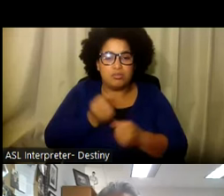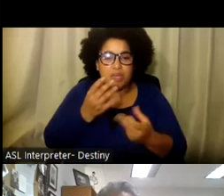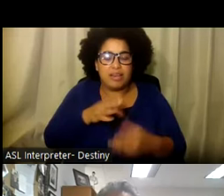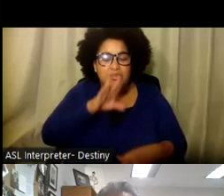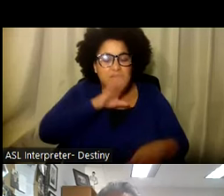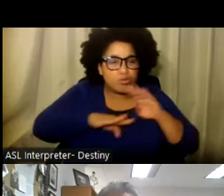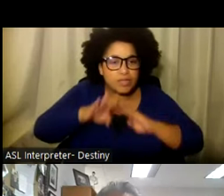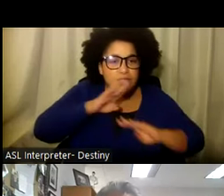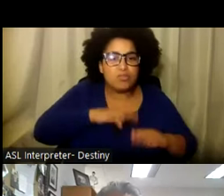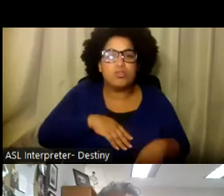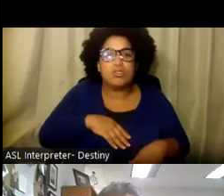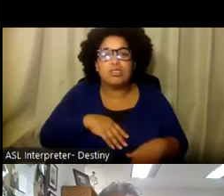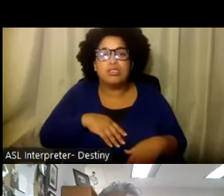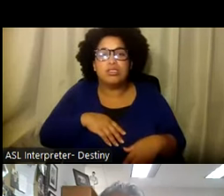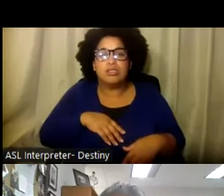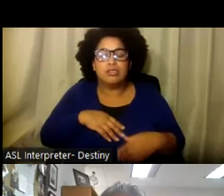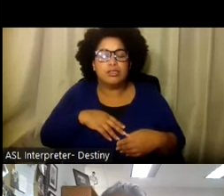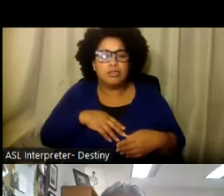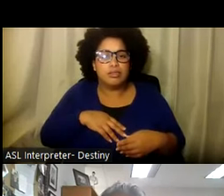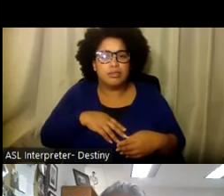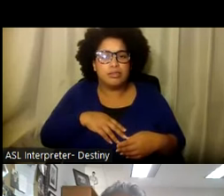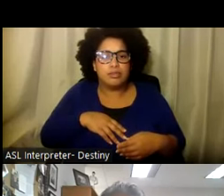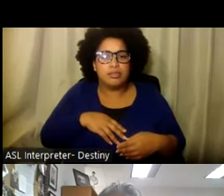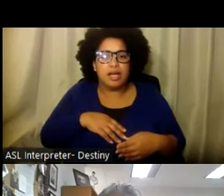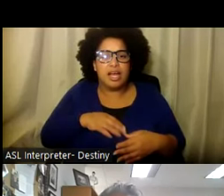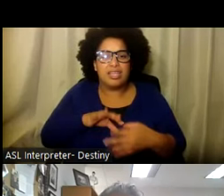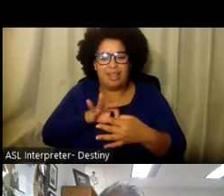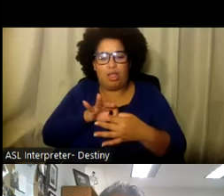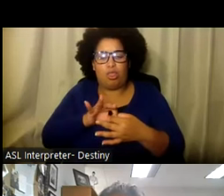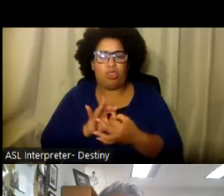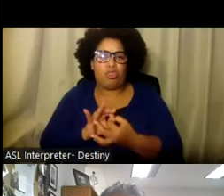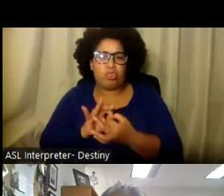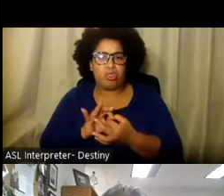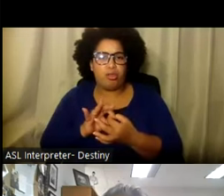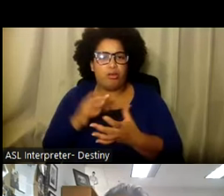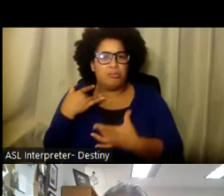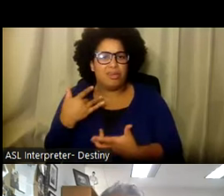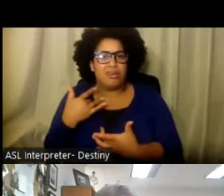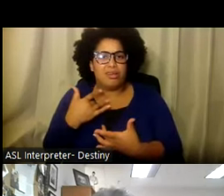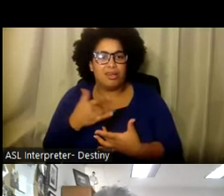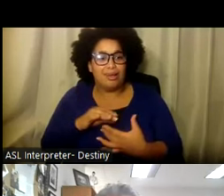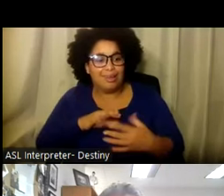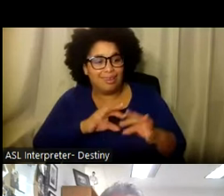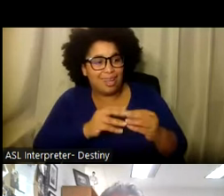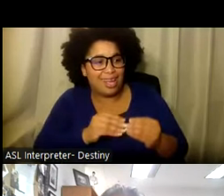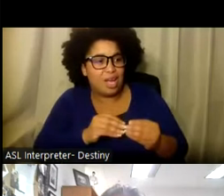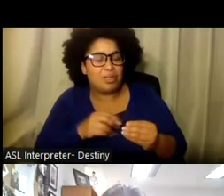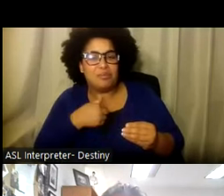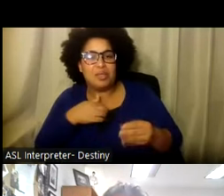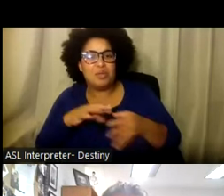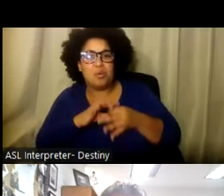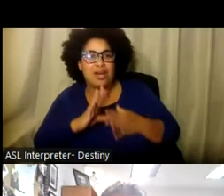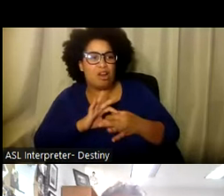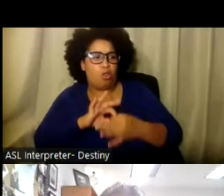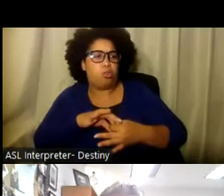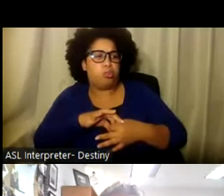frustration, and it hurts the relationship often between the service coordinator and the families.